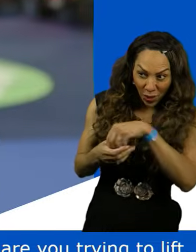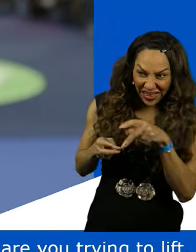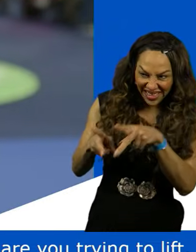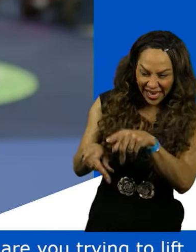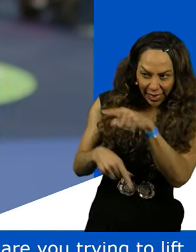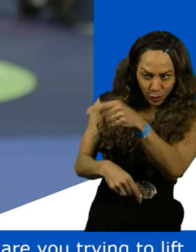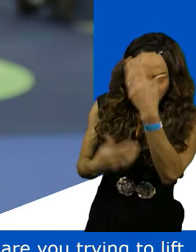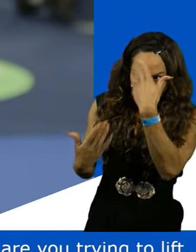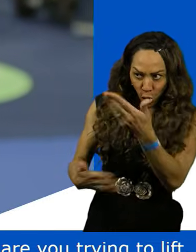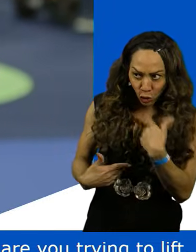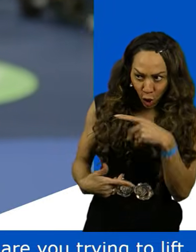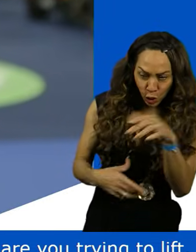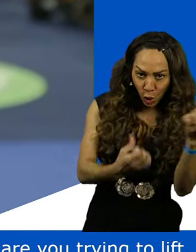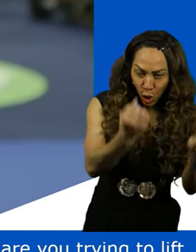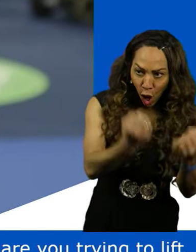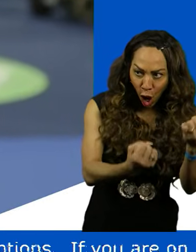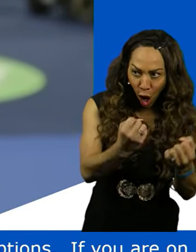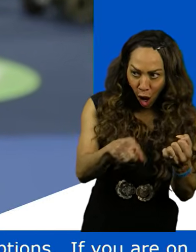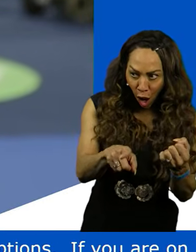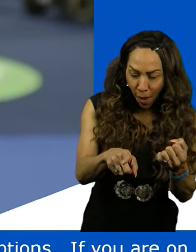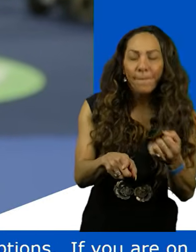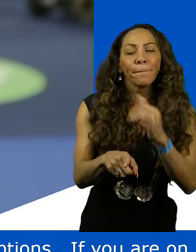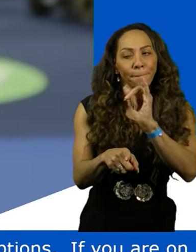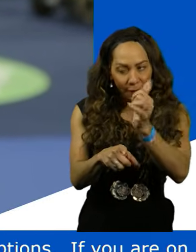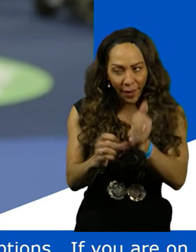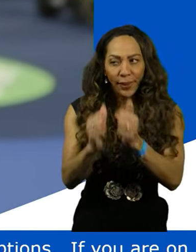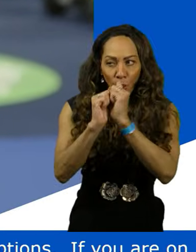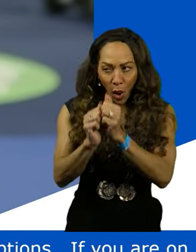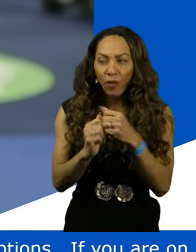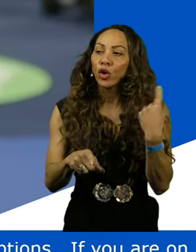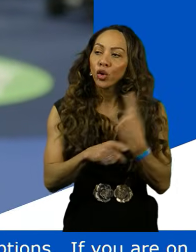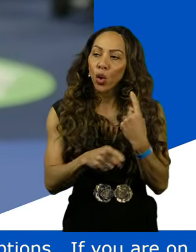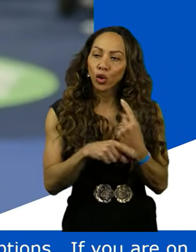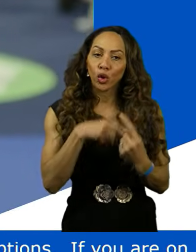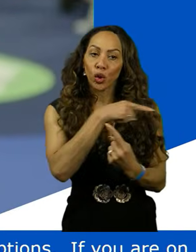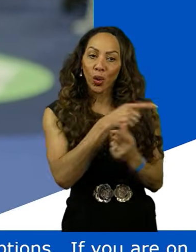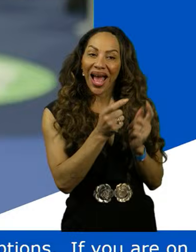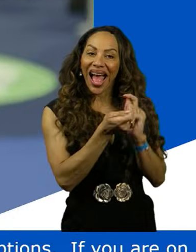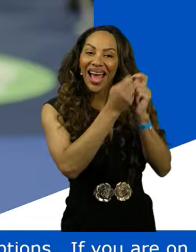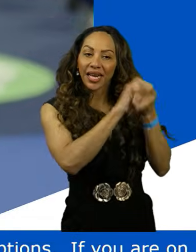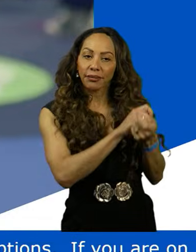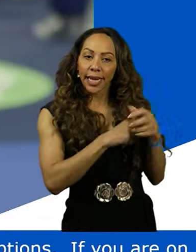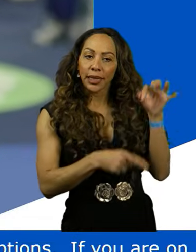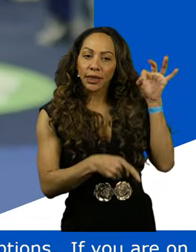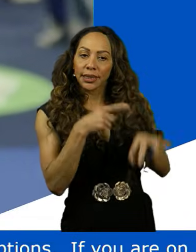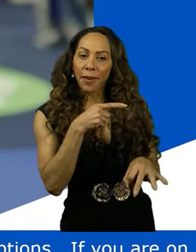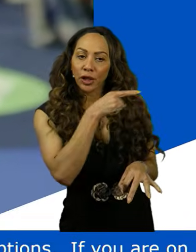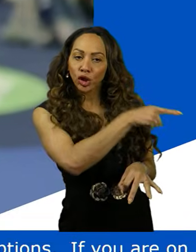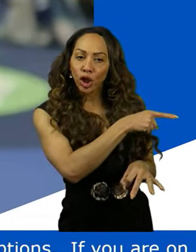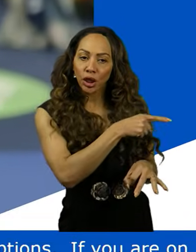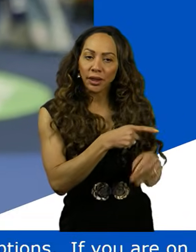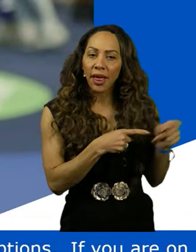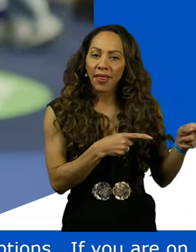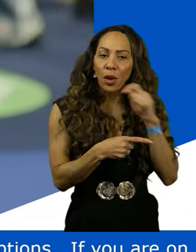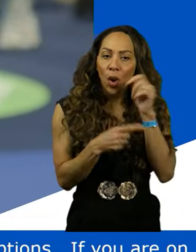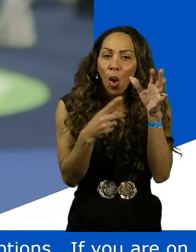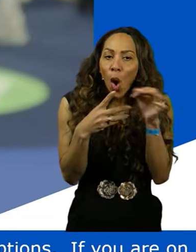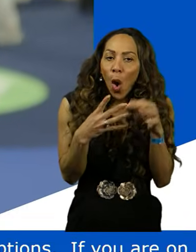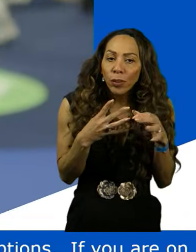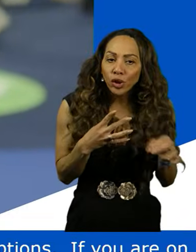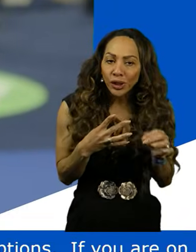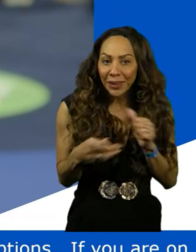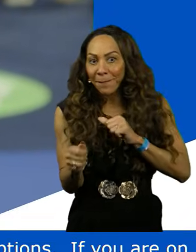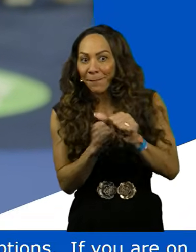what car you're looking for, it is worth speaking to an adaptation specialist, because we can give you some idea of, you know, different options and things that